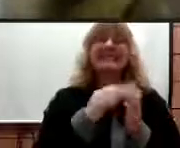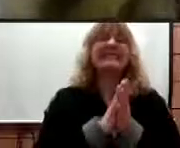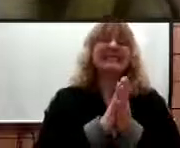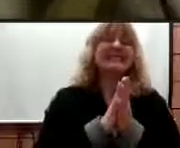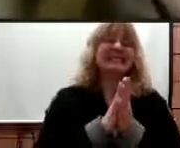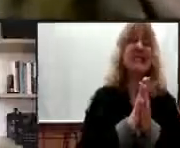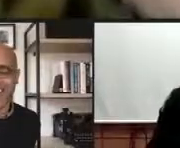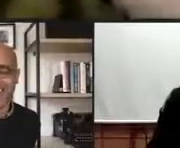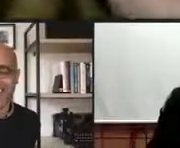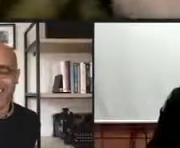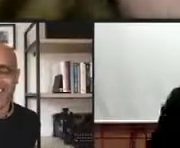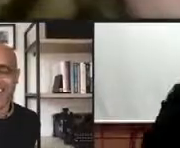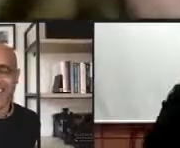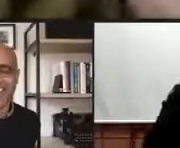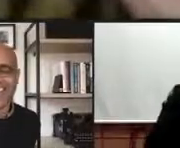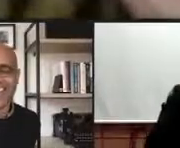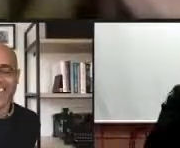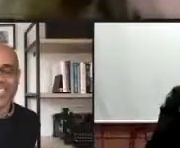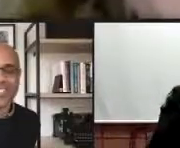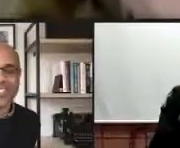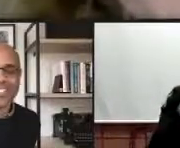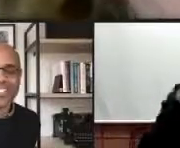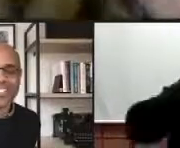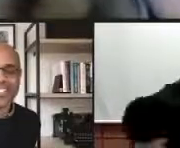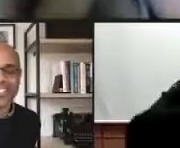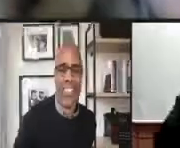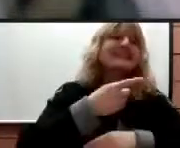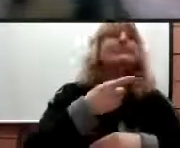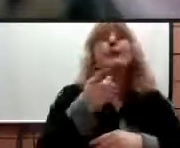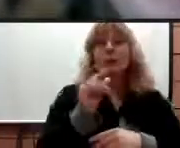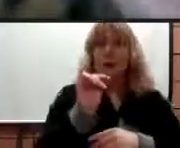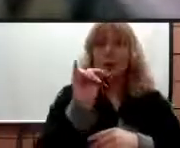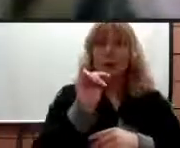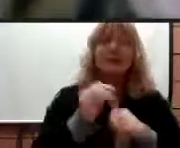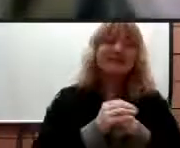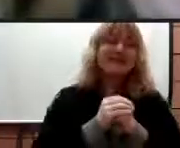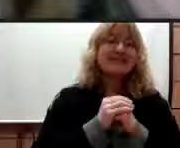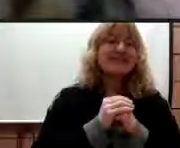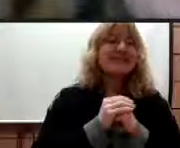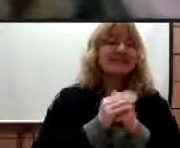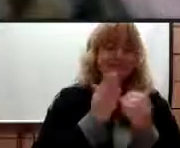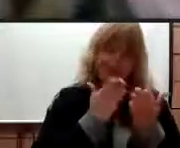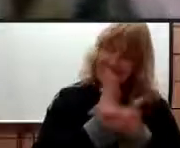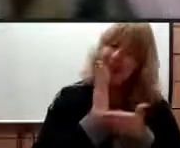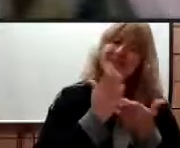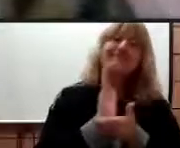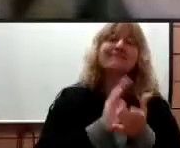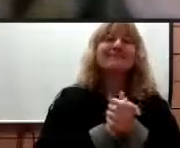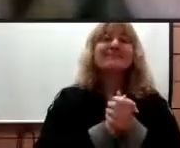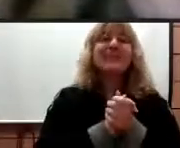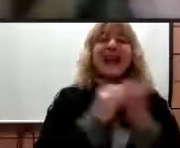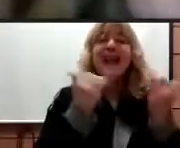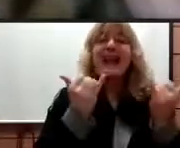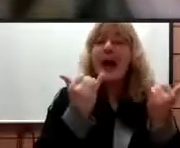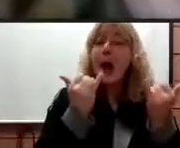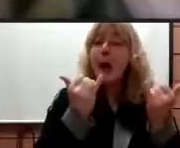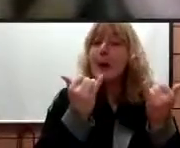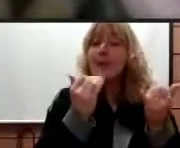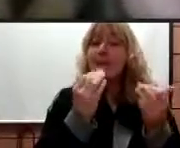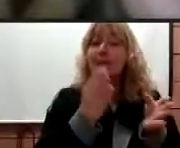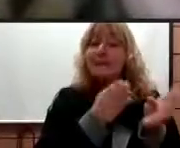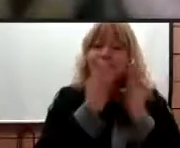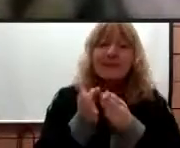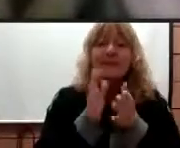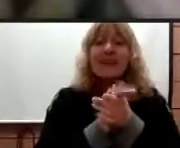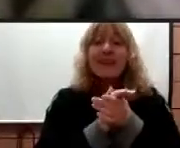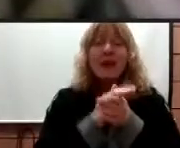Bye. Thanks, Jamal. You have a good Bye. rest of the day. You too. All right. So here we go. We